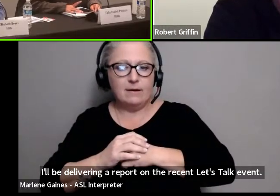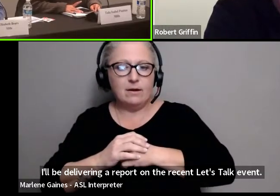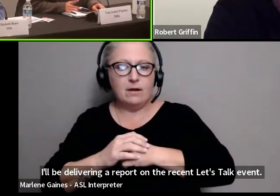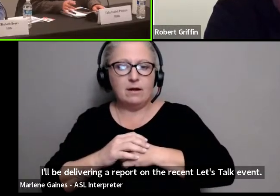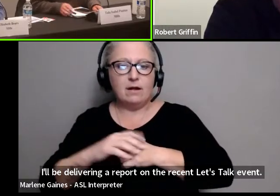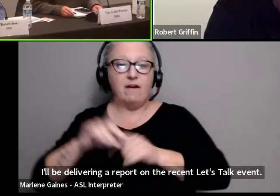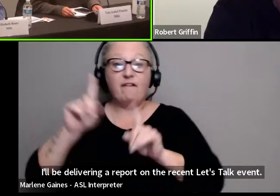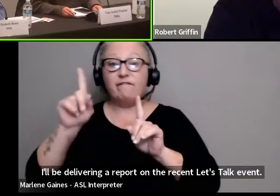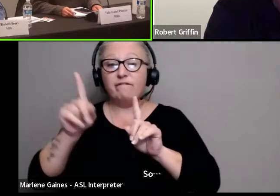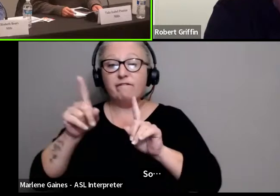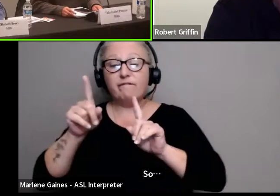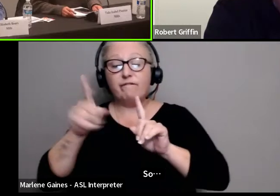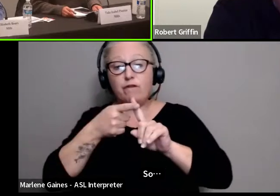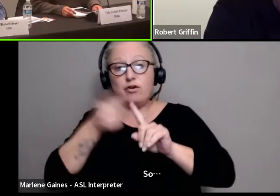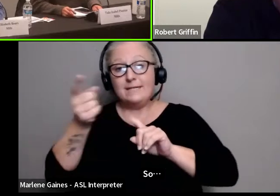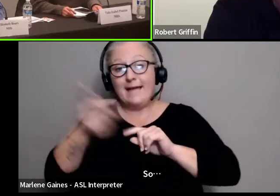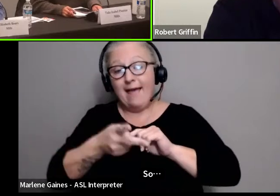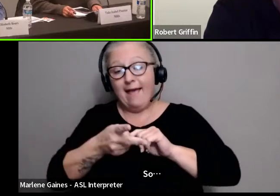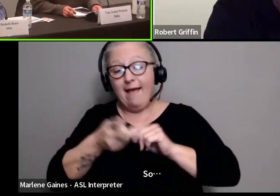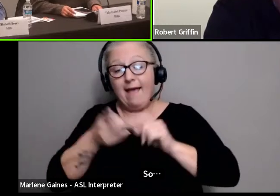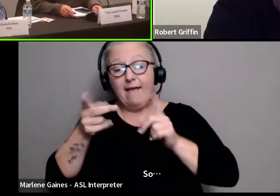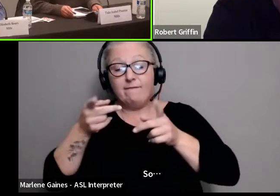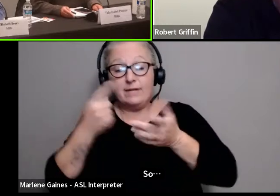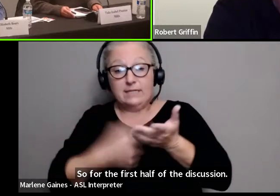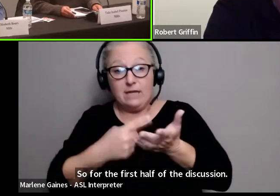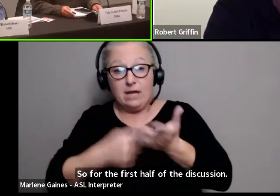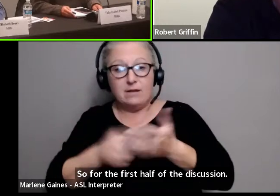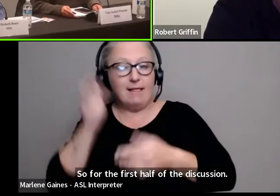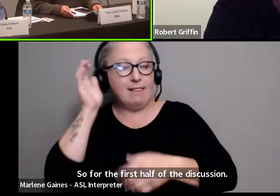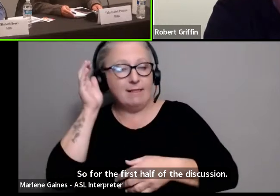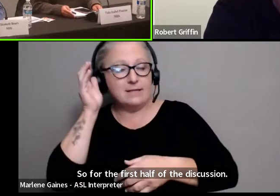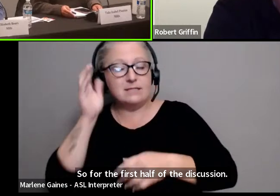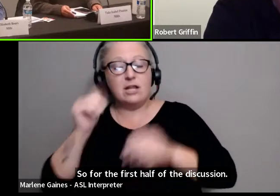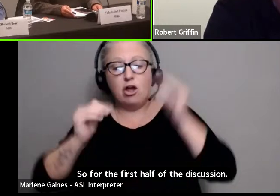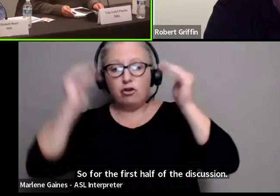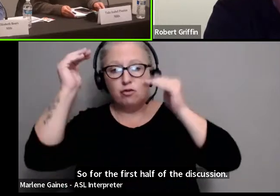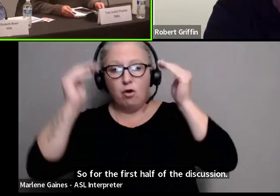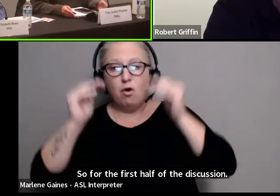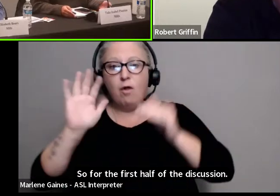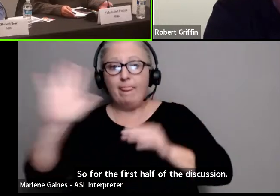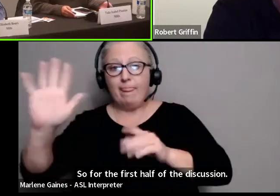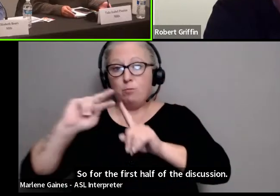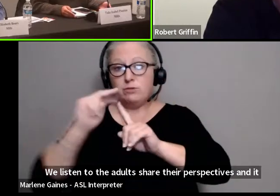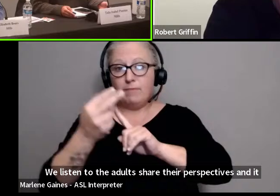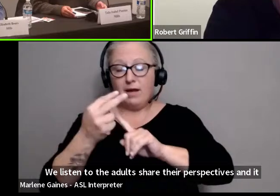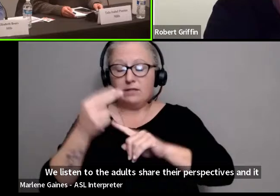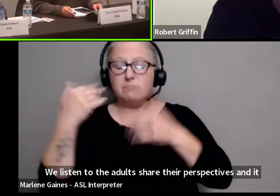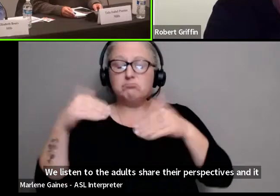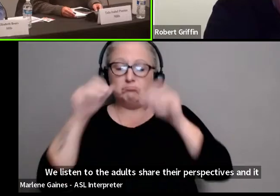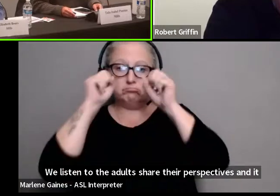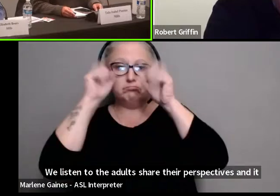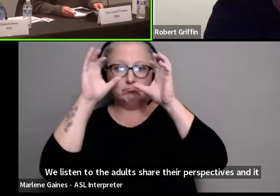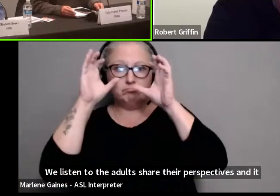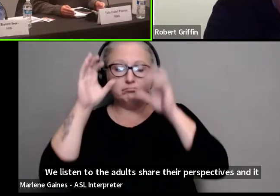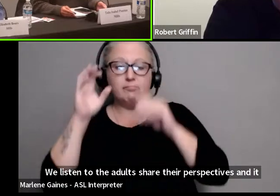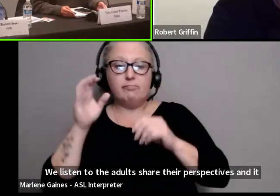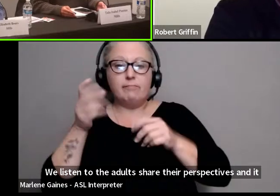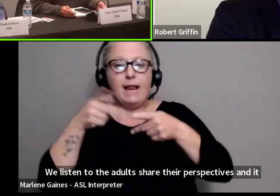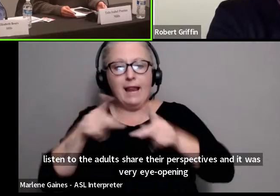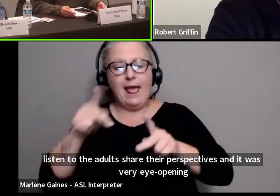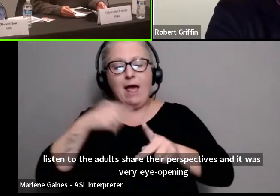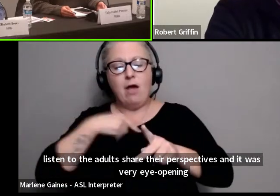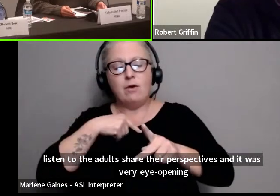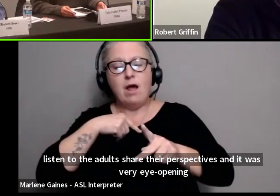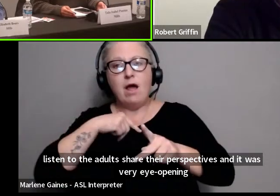for the first half of the discussion, we listened to the adults share their perspectives, and it was very eye-opening. It allowed us to step into